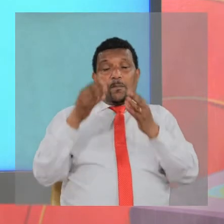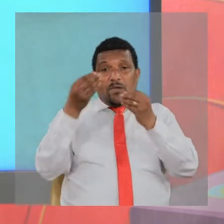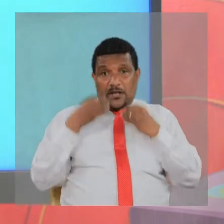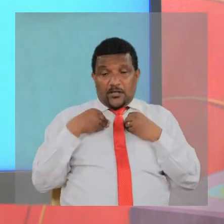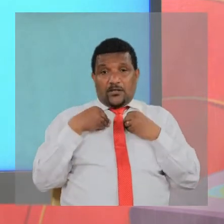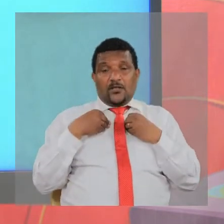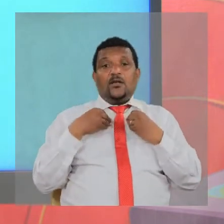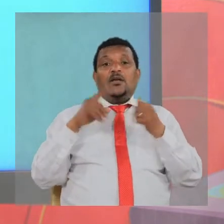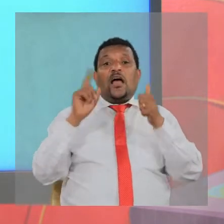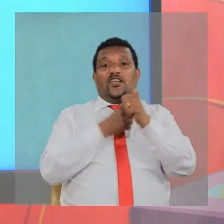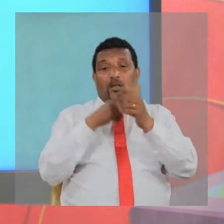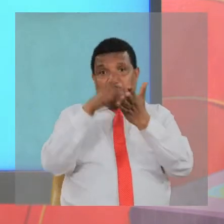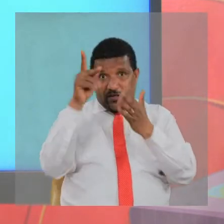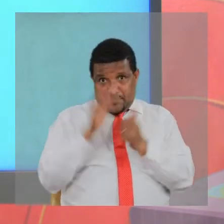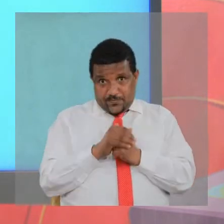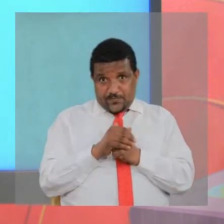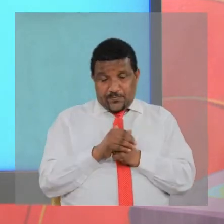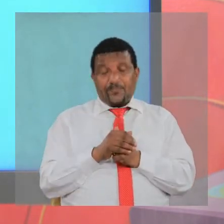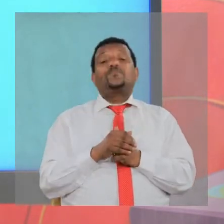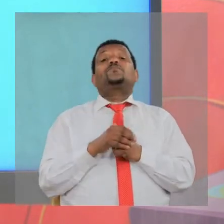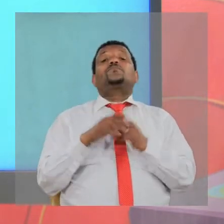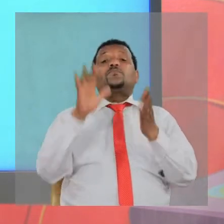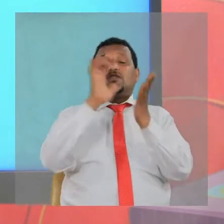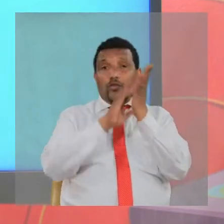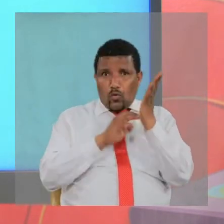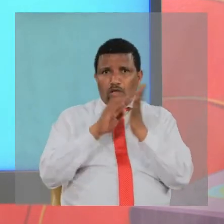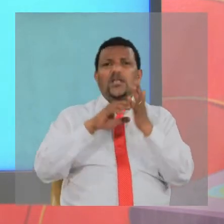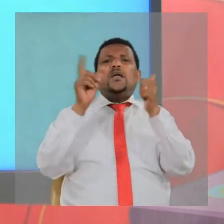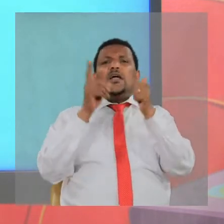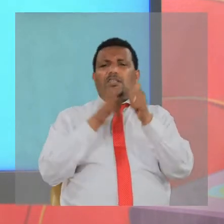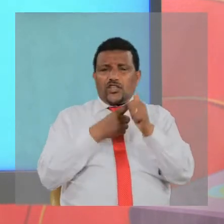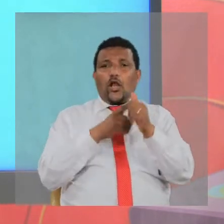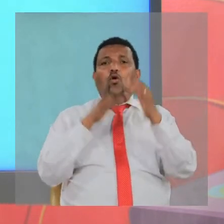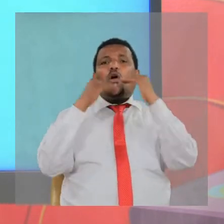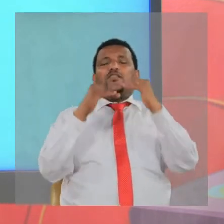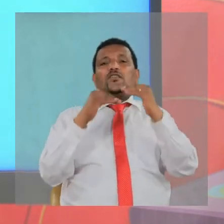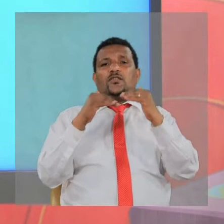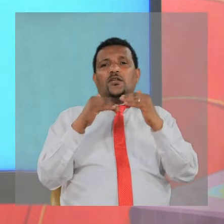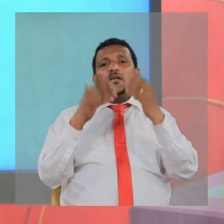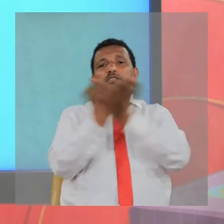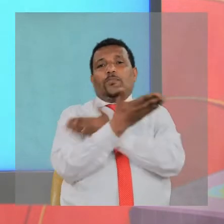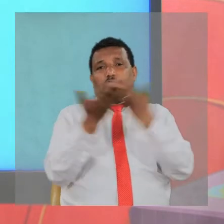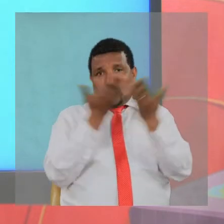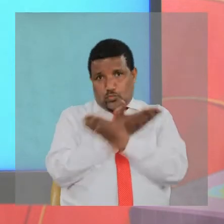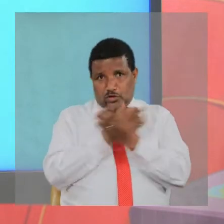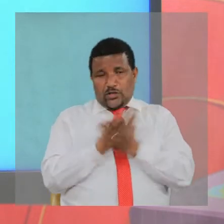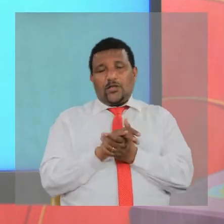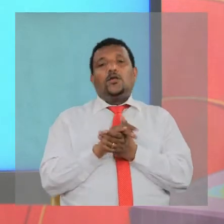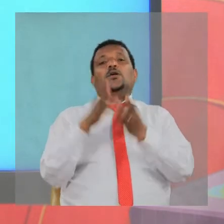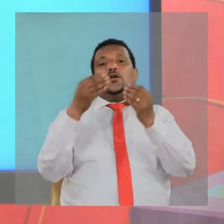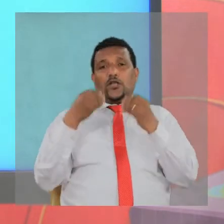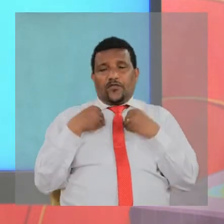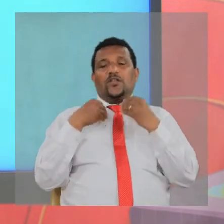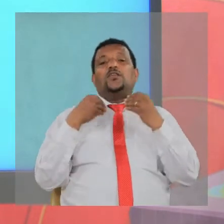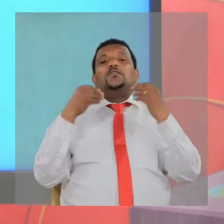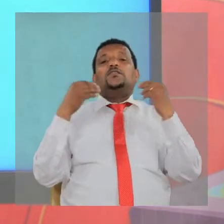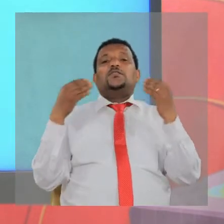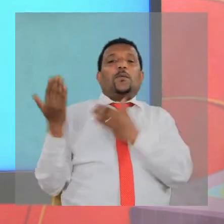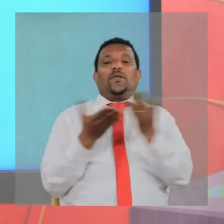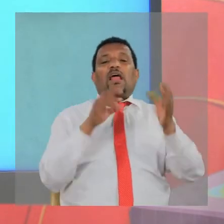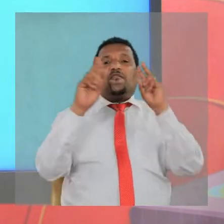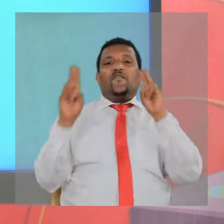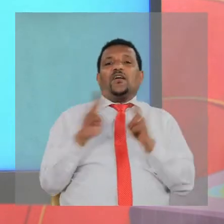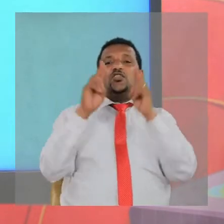price as initial price, and we can calculate the initial quantity by substituting on the given supply function, which